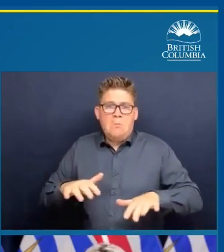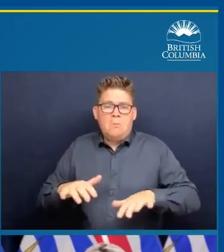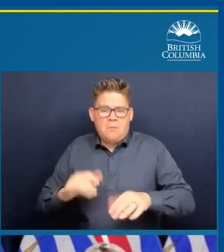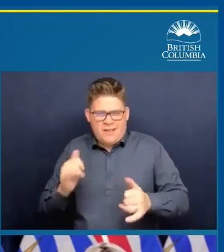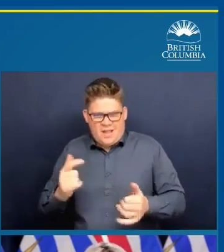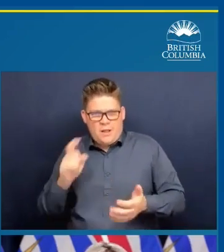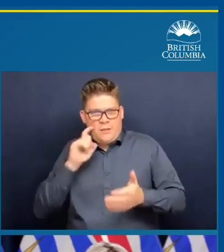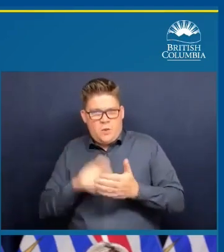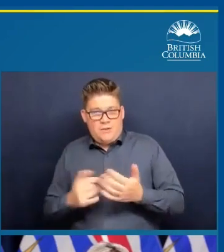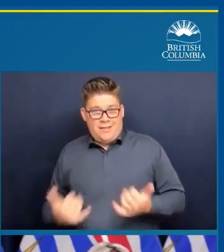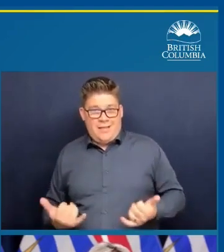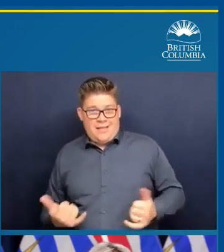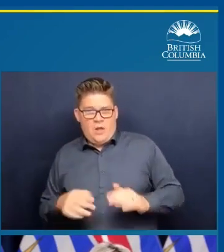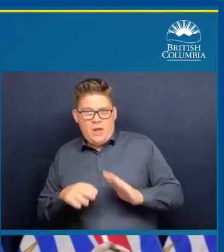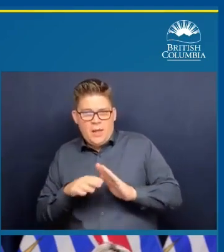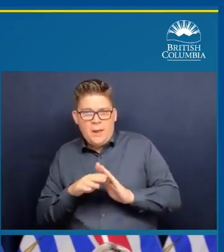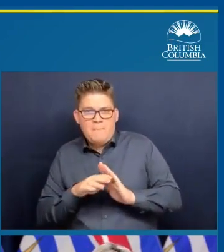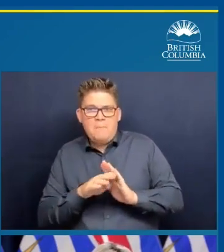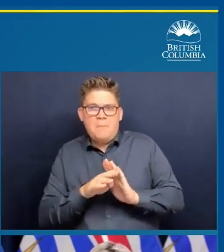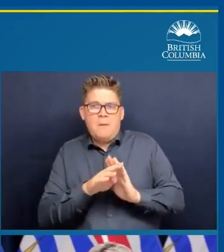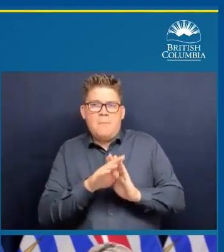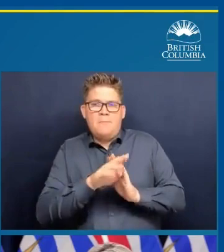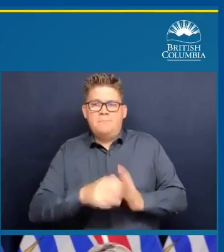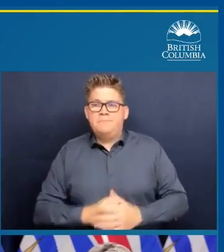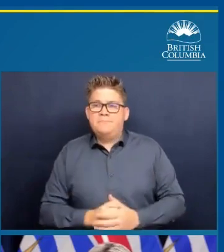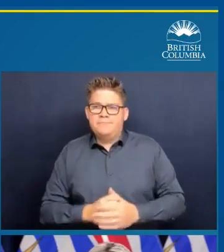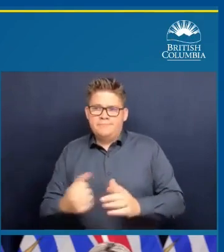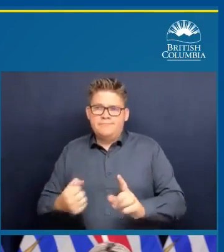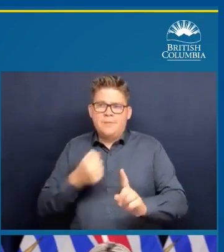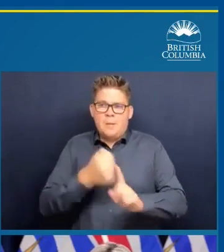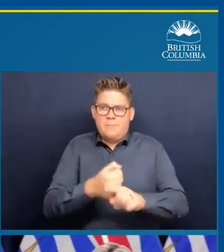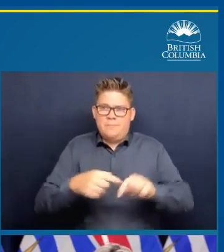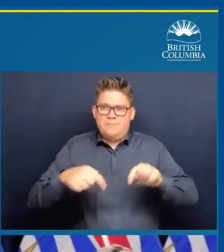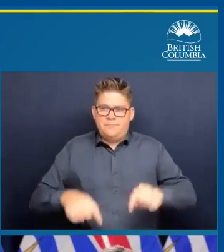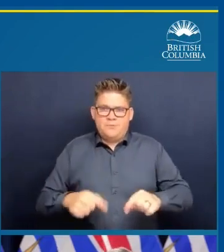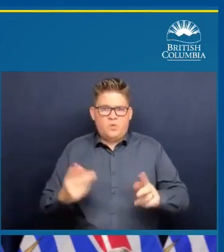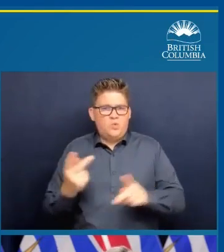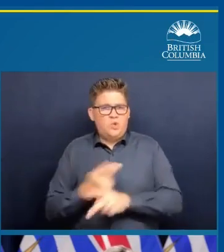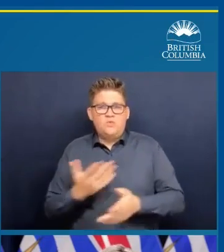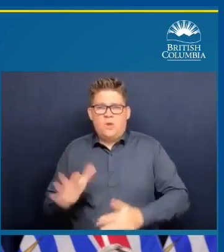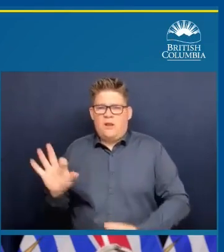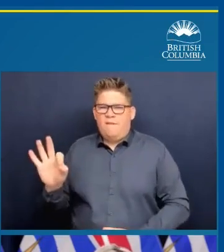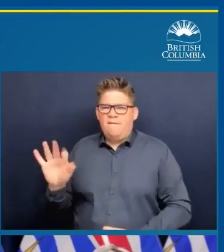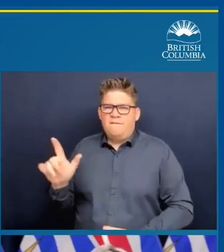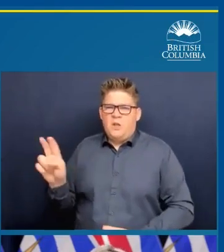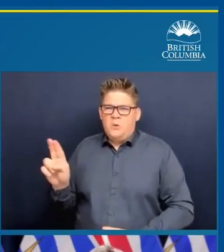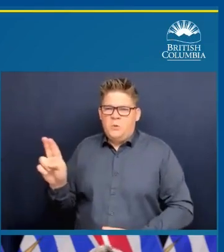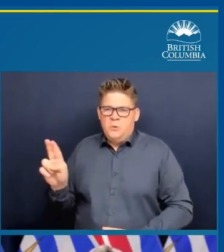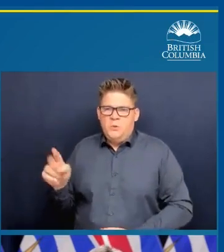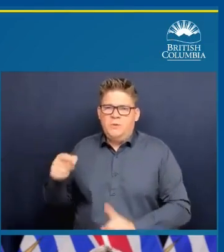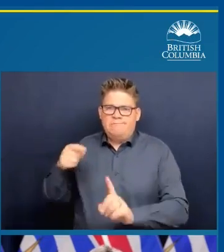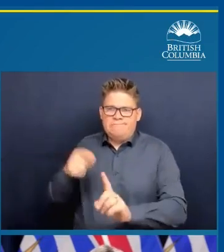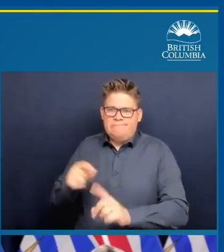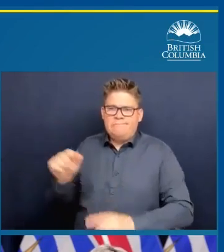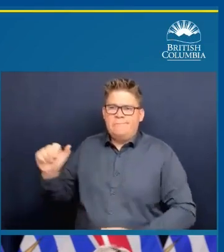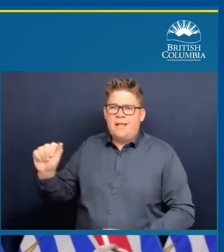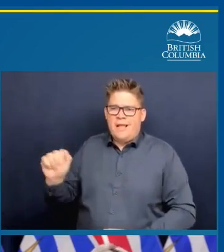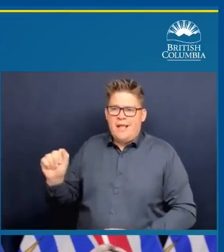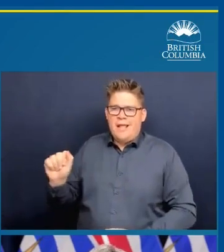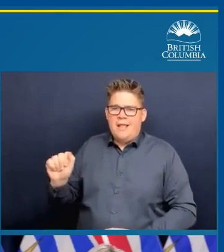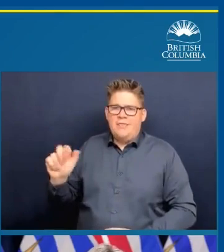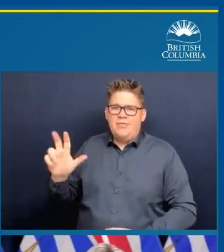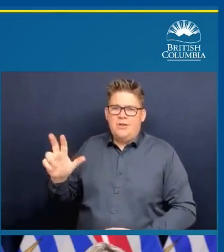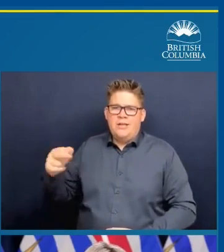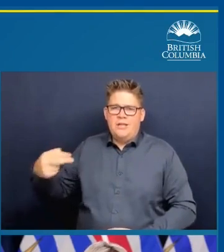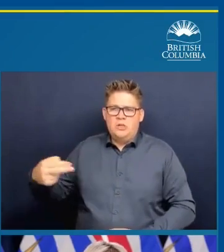this province right now in children is influenza, and influenza A in particular. So the other thing that so